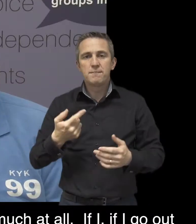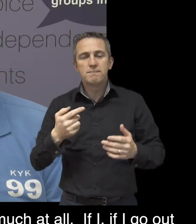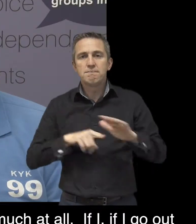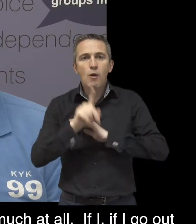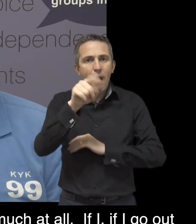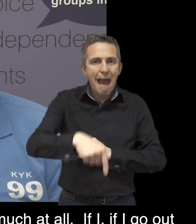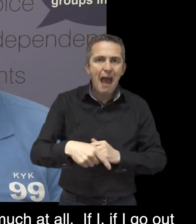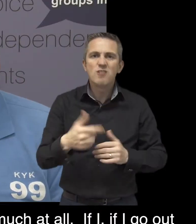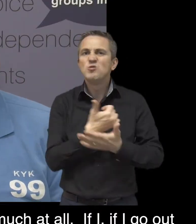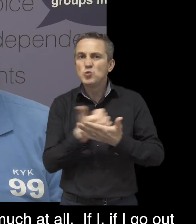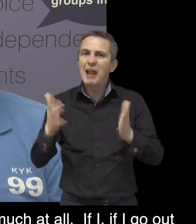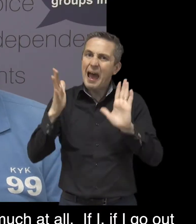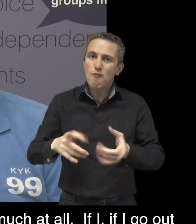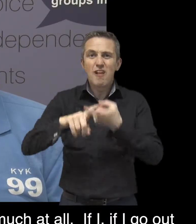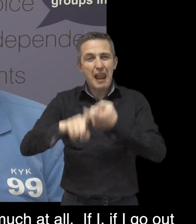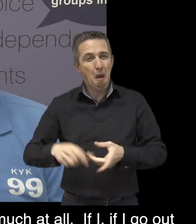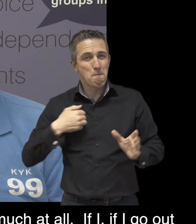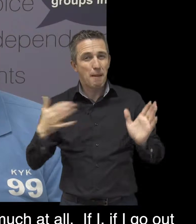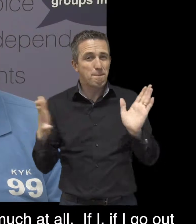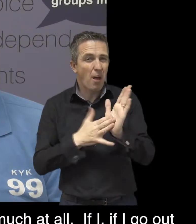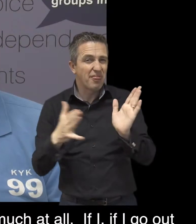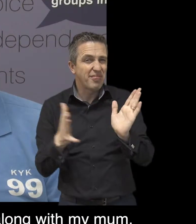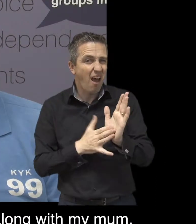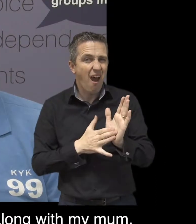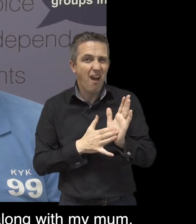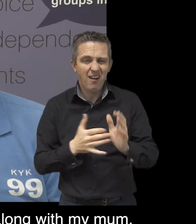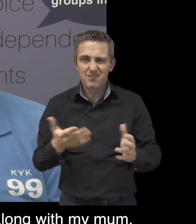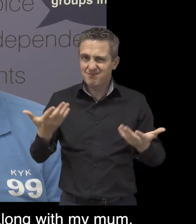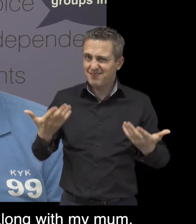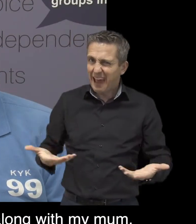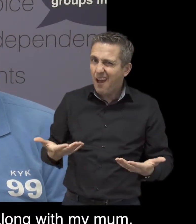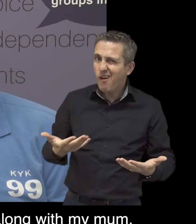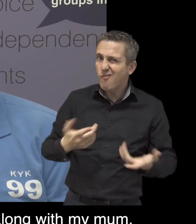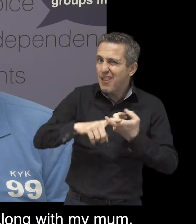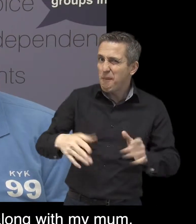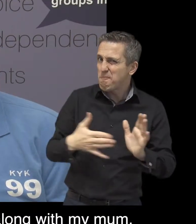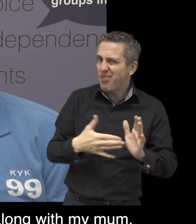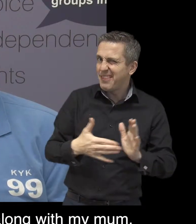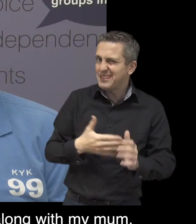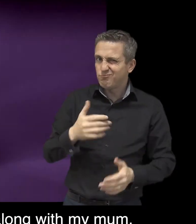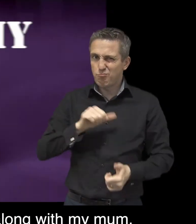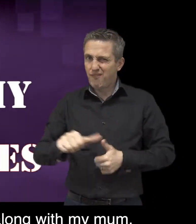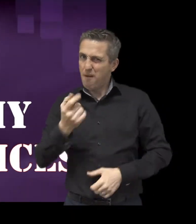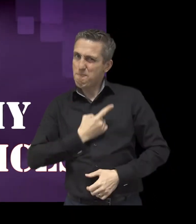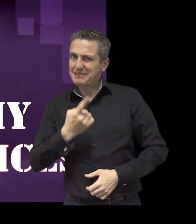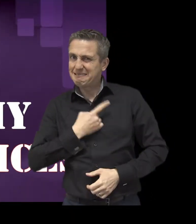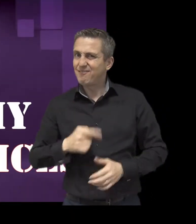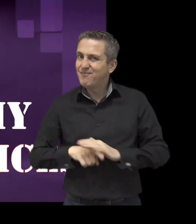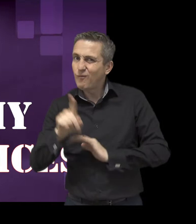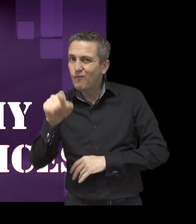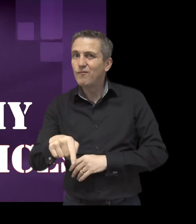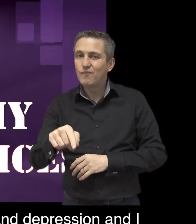house, it's normally with my mum, and I'm getting a bit old to be, travelling along with my mum.